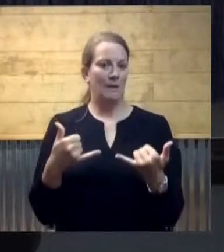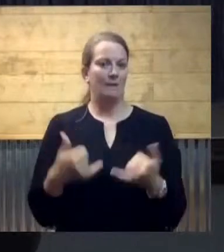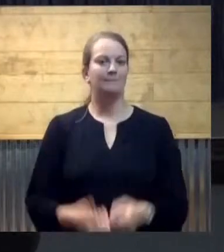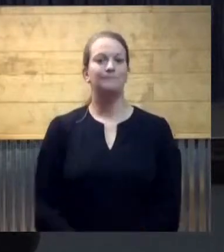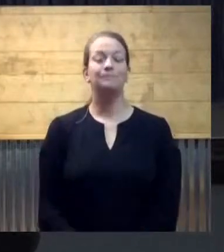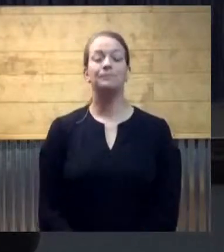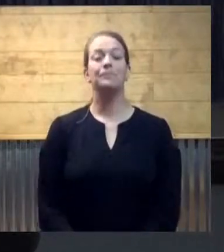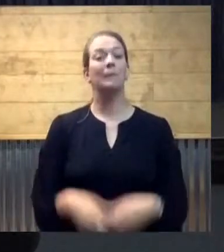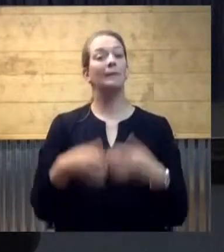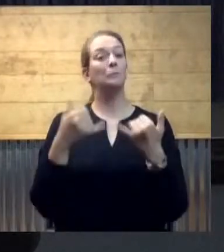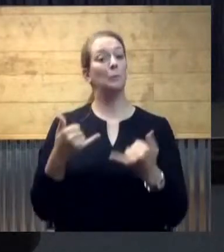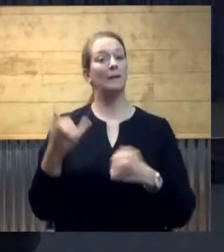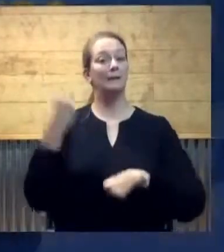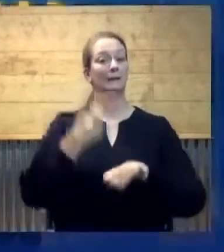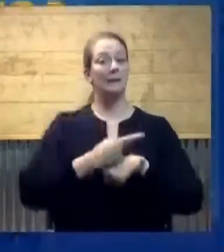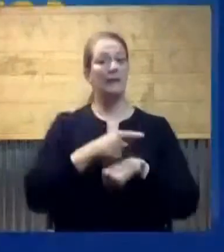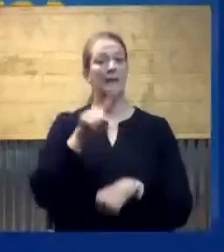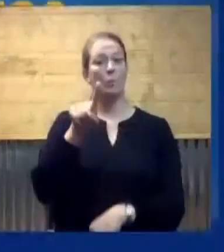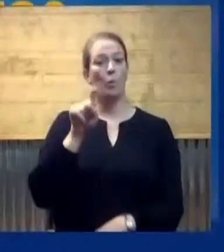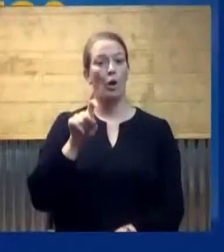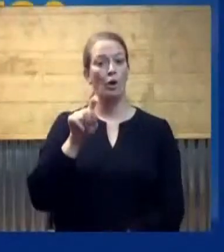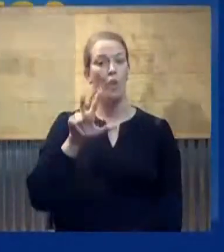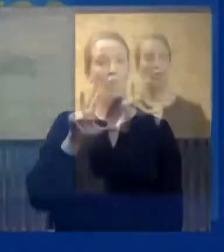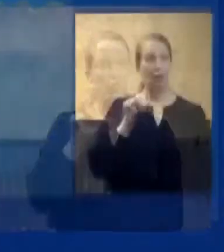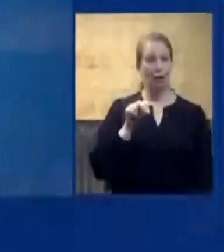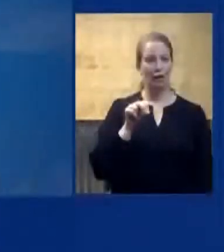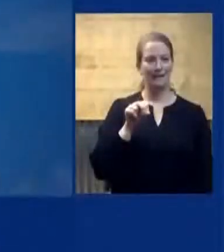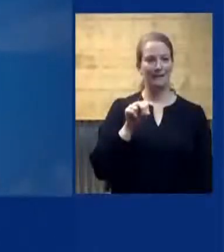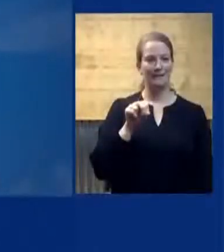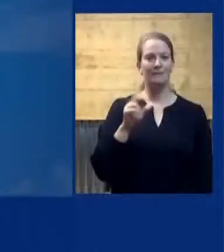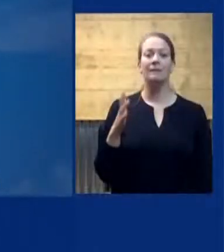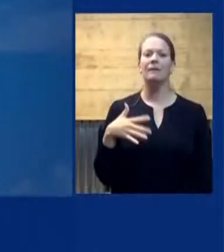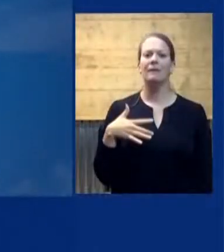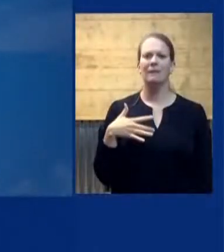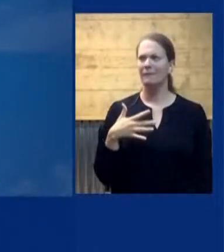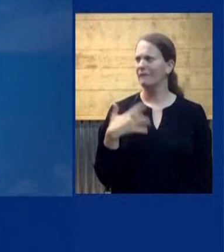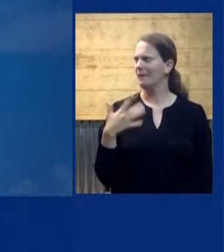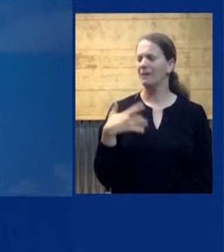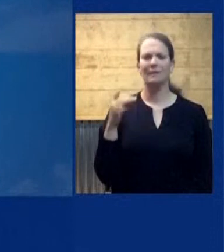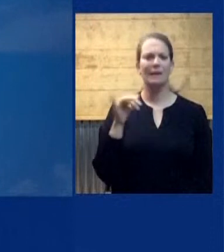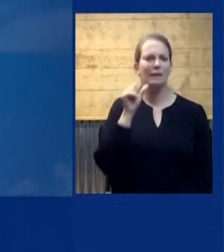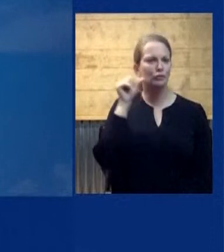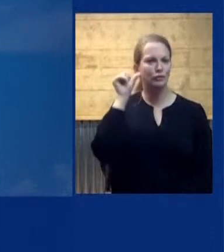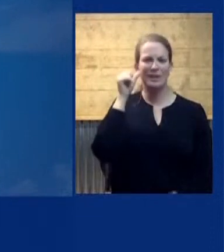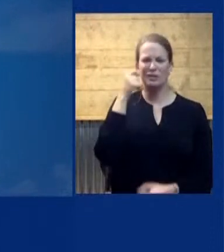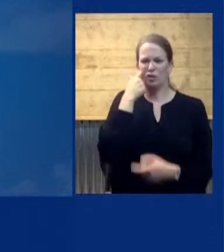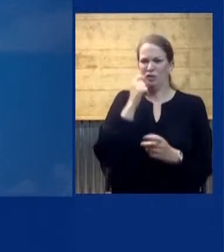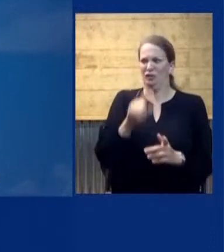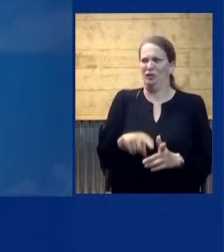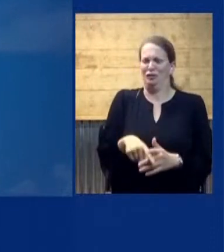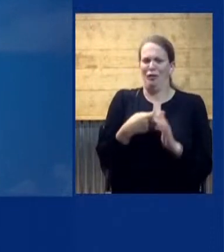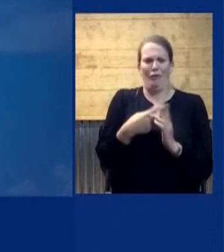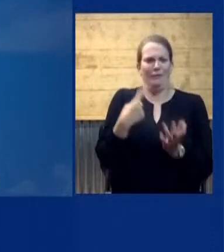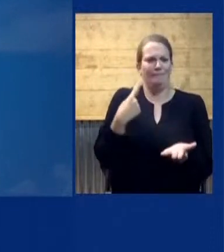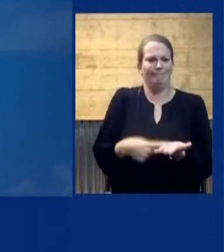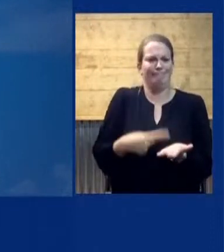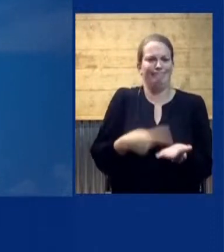Today is day 130. Feels like just yesterday that we started with COVID. No, it